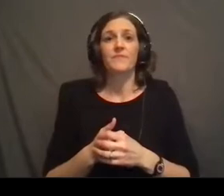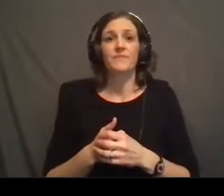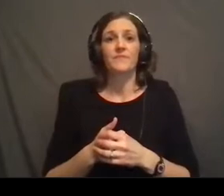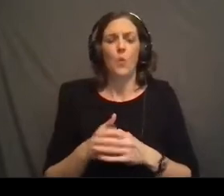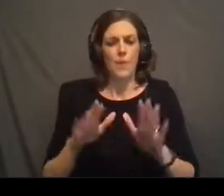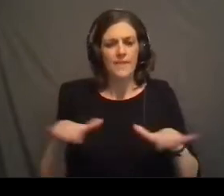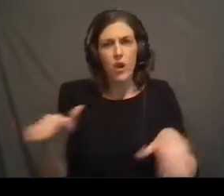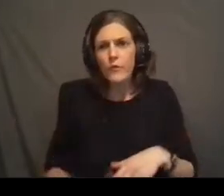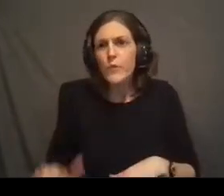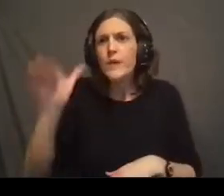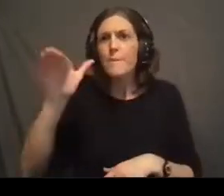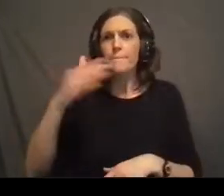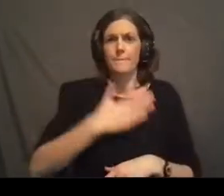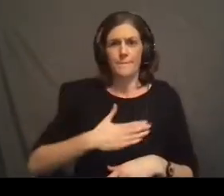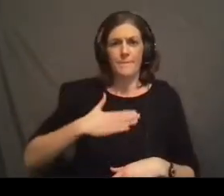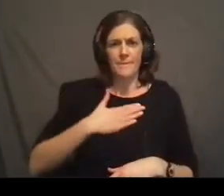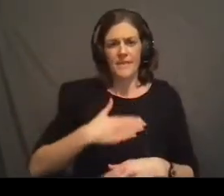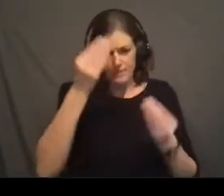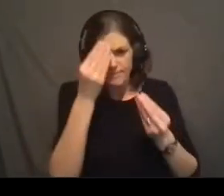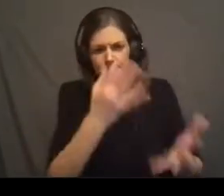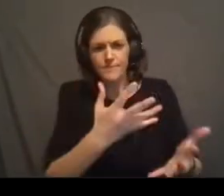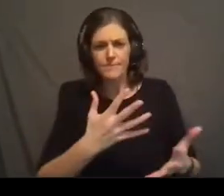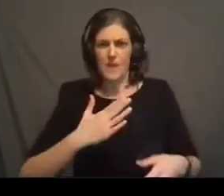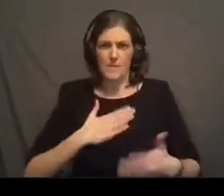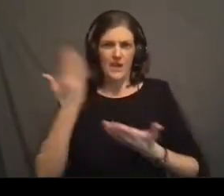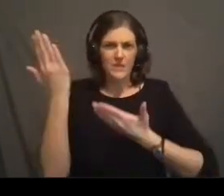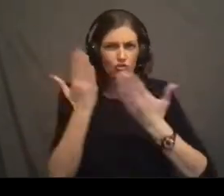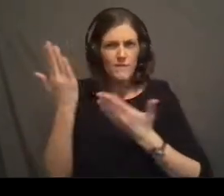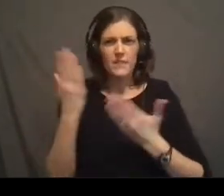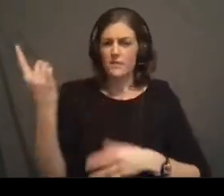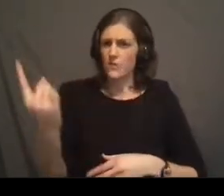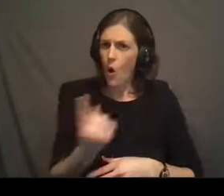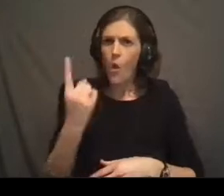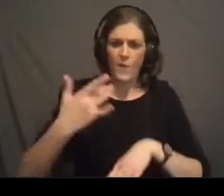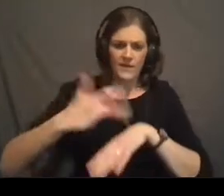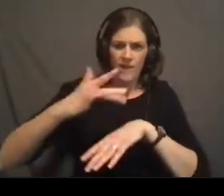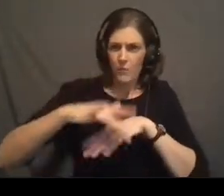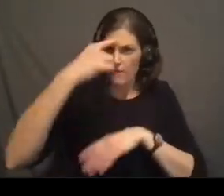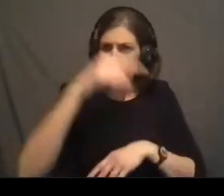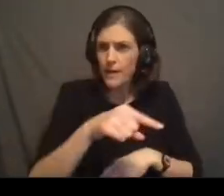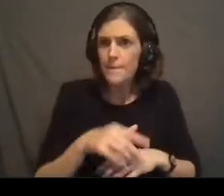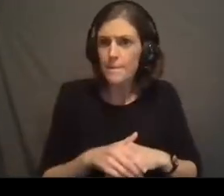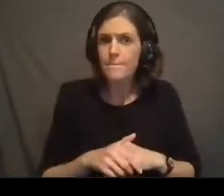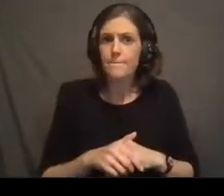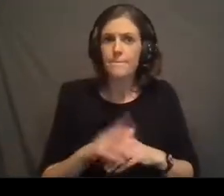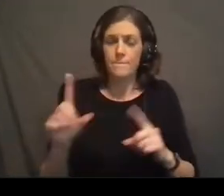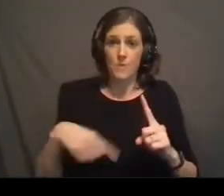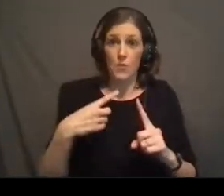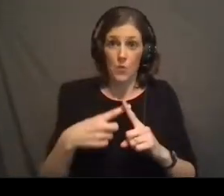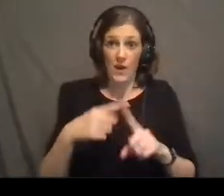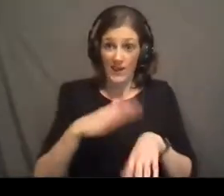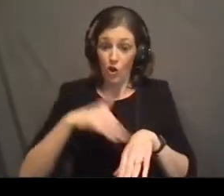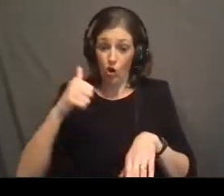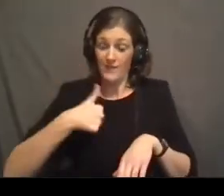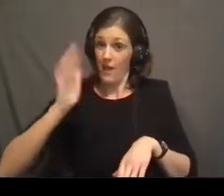comes of age, please let him know that my services are always available to him. When he calls, I